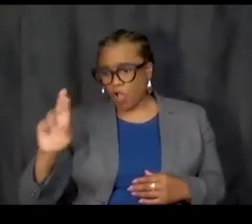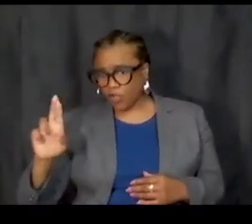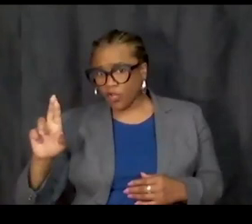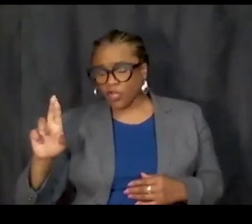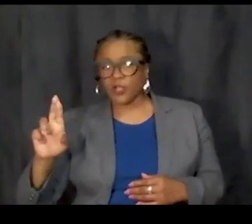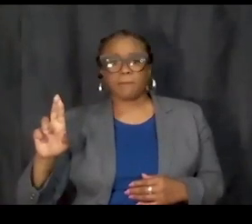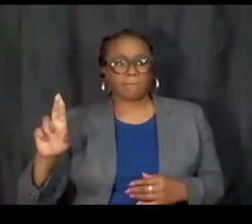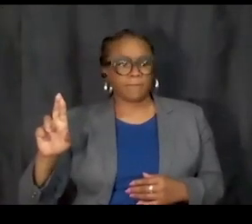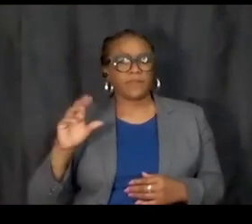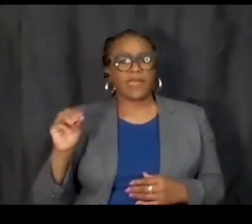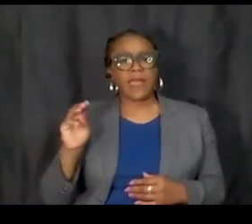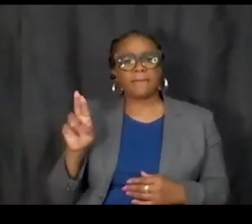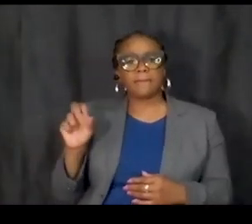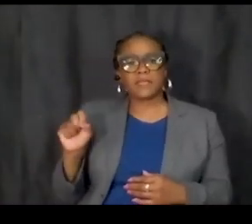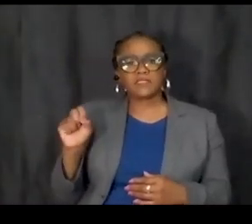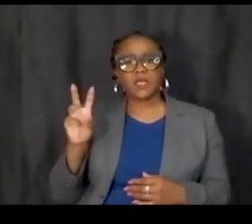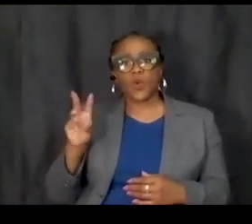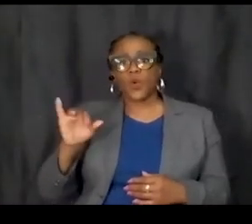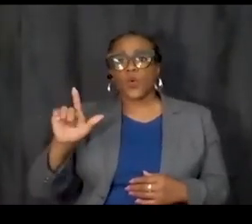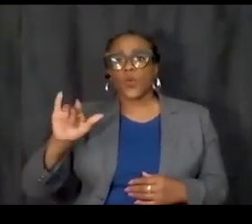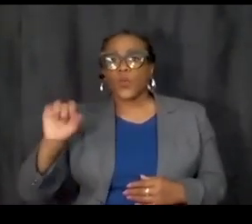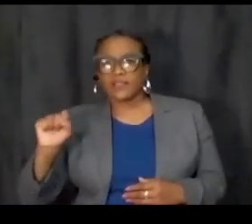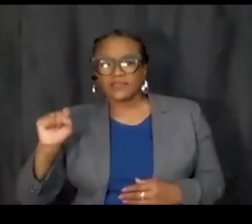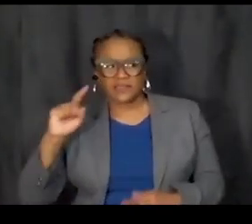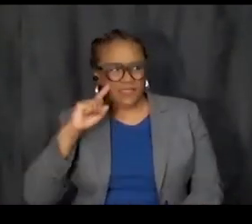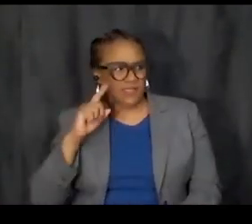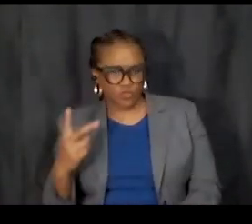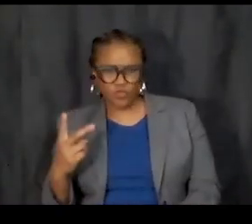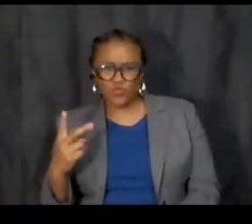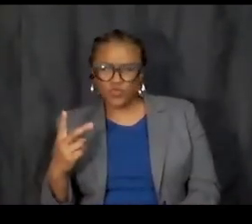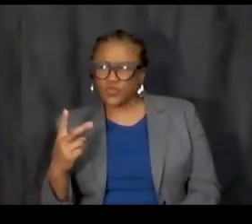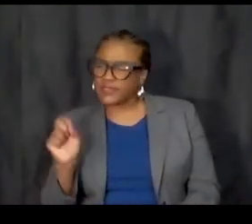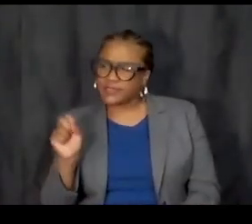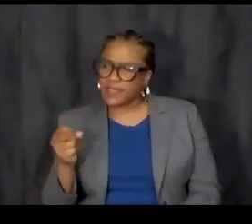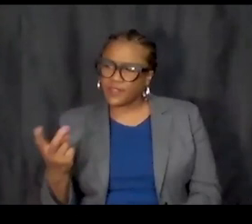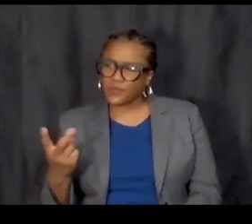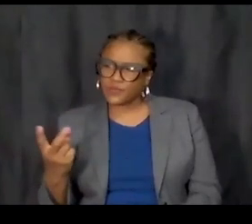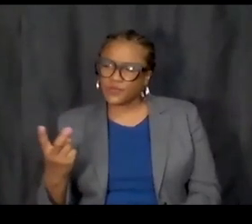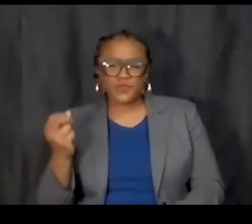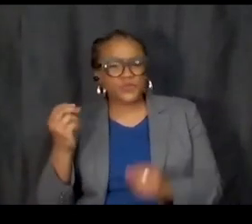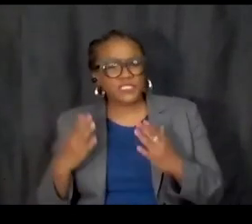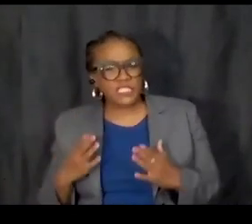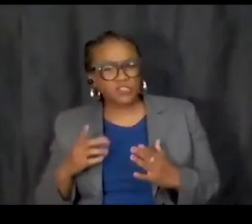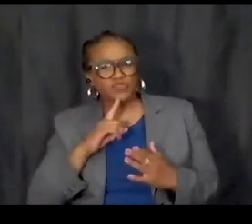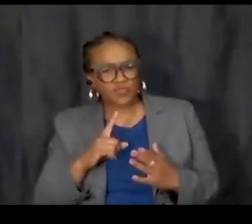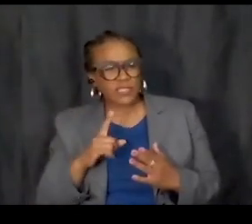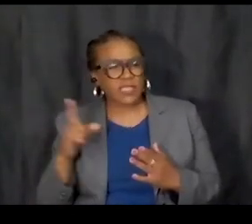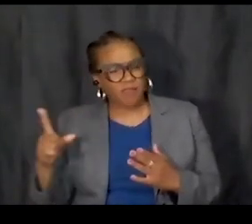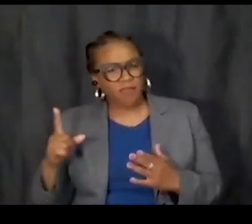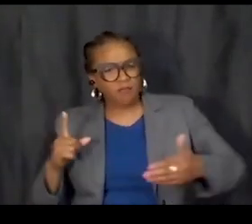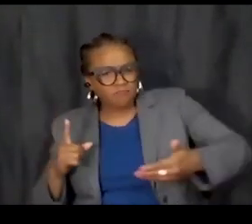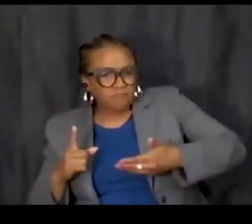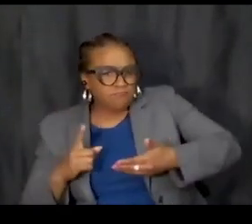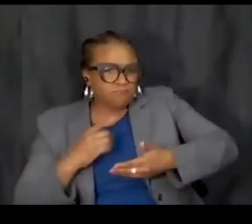and Miss Willis, I think, were the two. Yeah, I'd say that they were two teachers who really kind of took me under